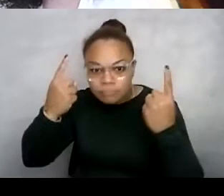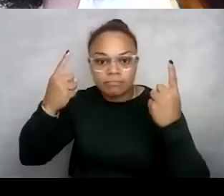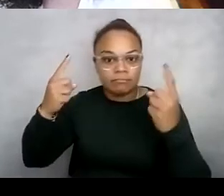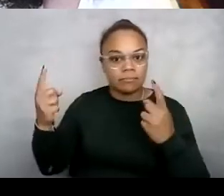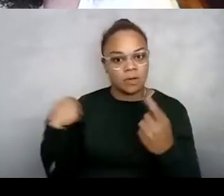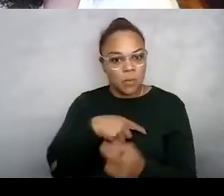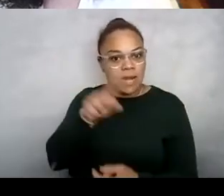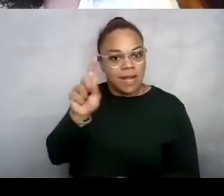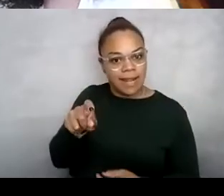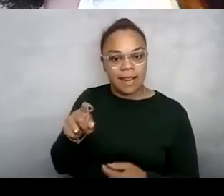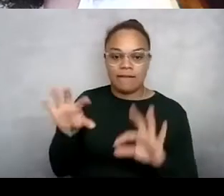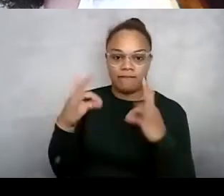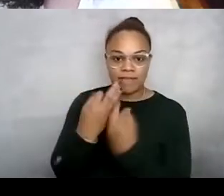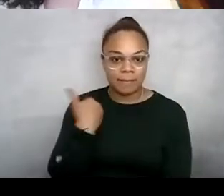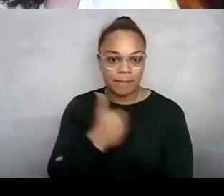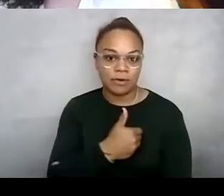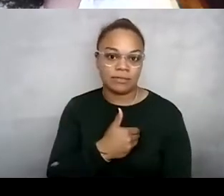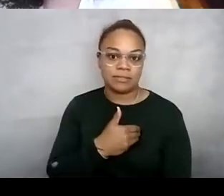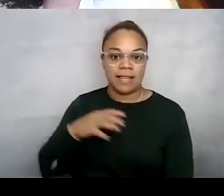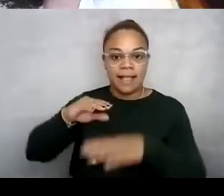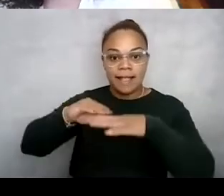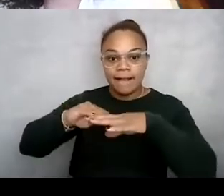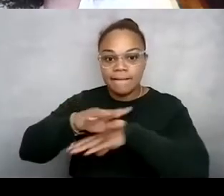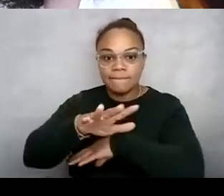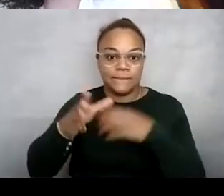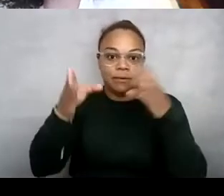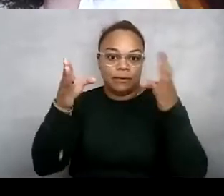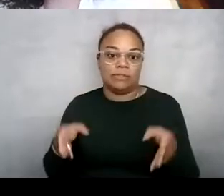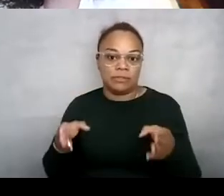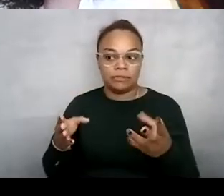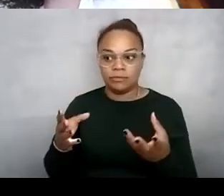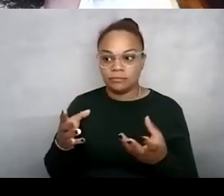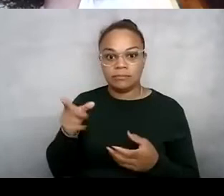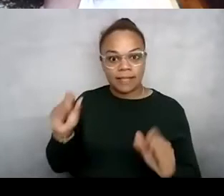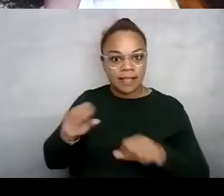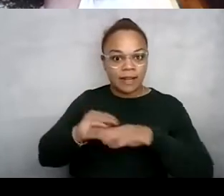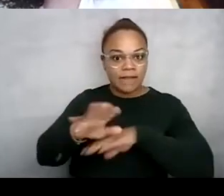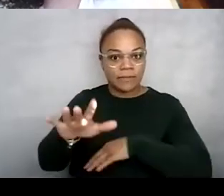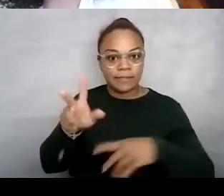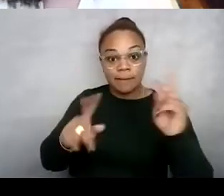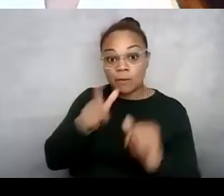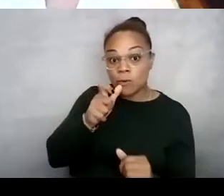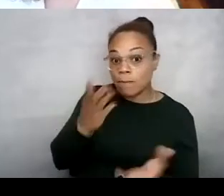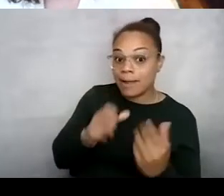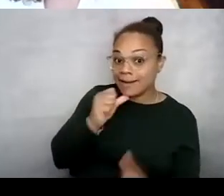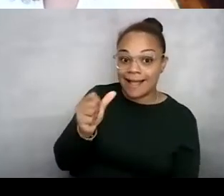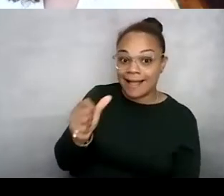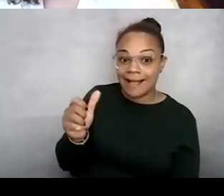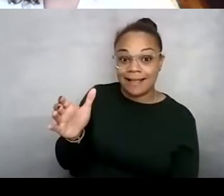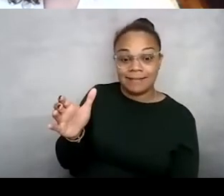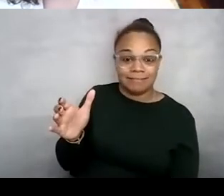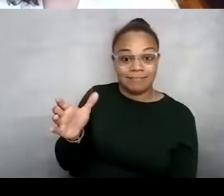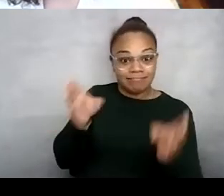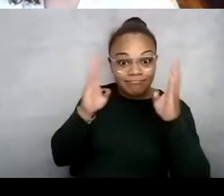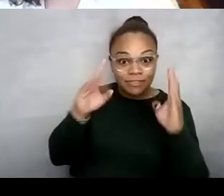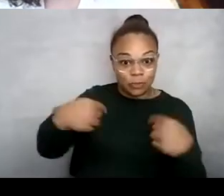We need the influencers who can influence the people who may or may not listen to people like me, including me. And